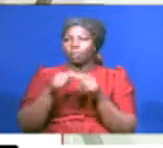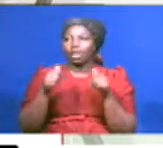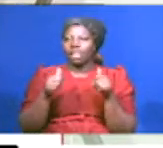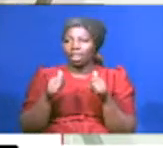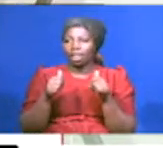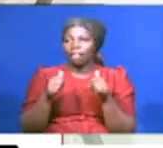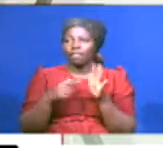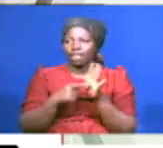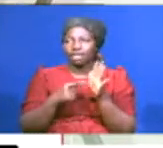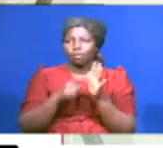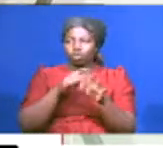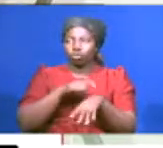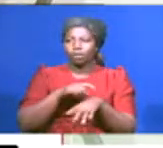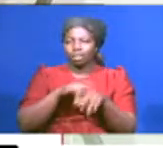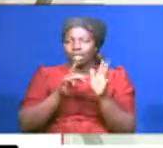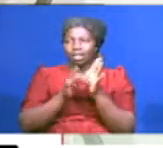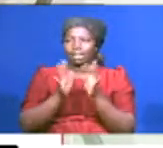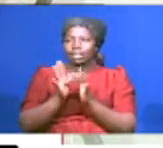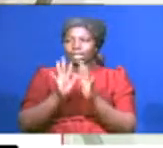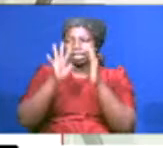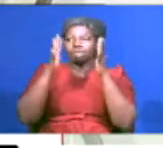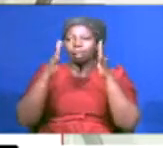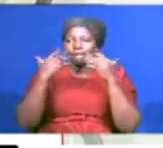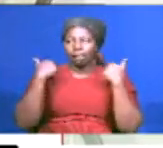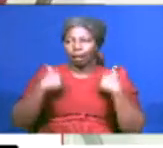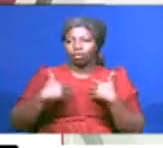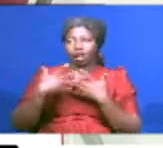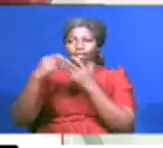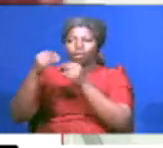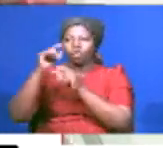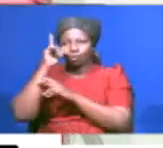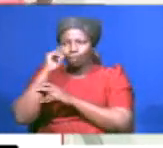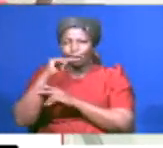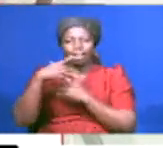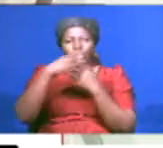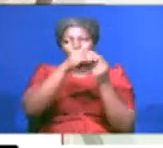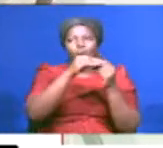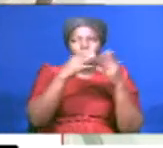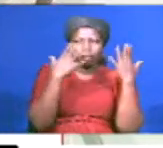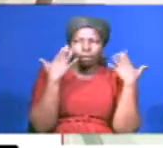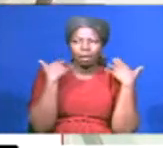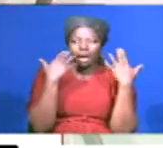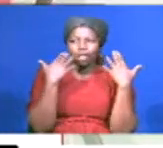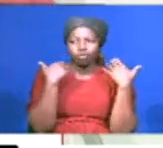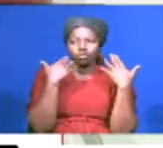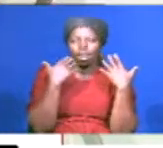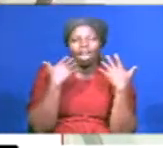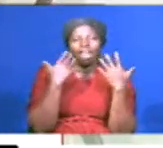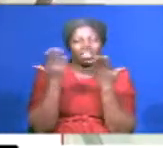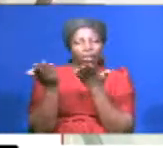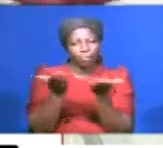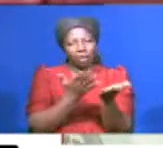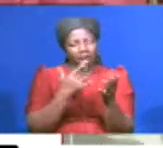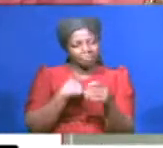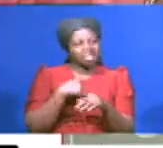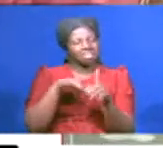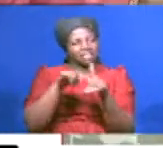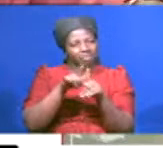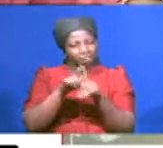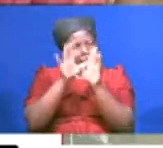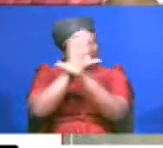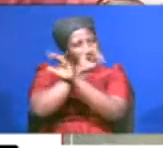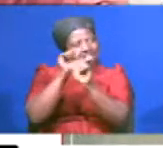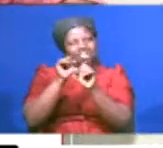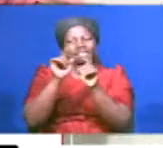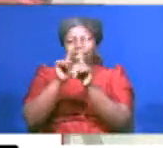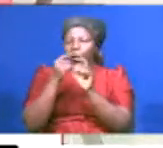hii Christmas yote nimekuwa Mombasa, nimeenda Meru, nimepokea kama president. You know, mpaka nimekuwa bodyguards. You